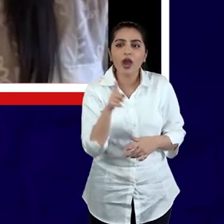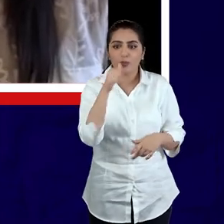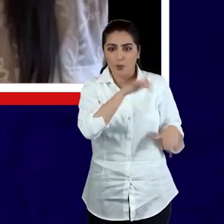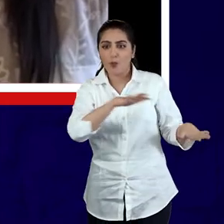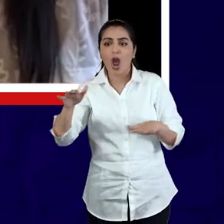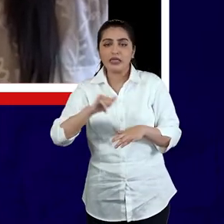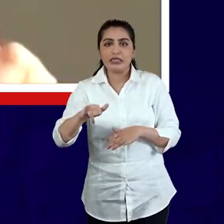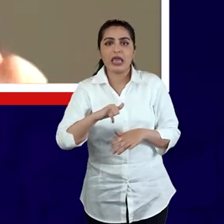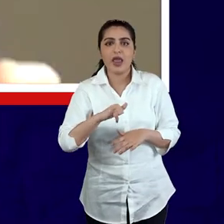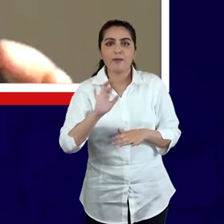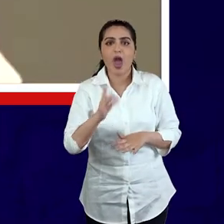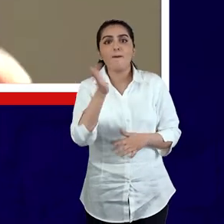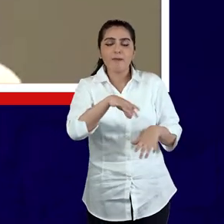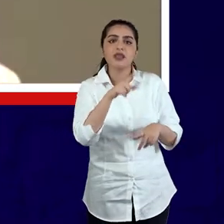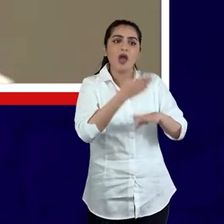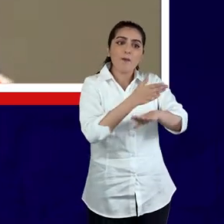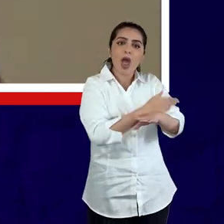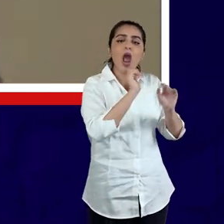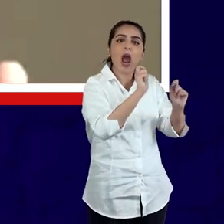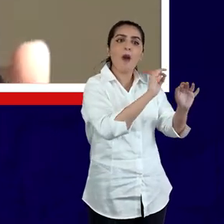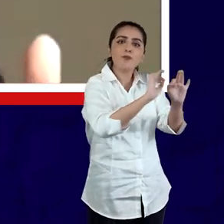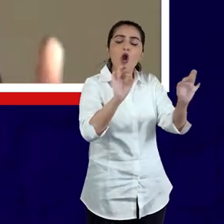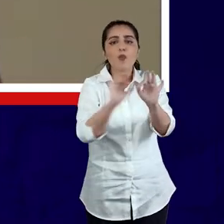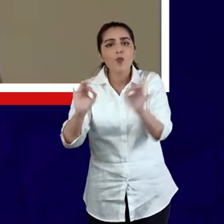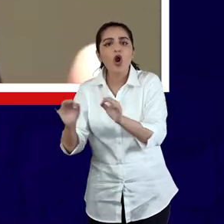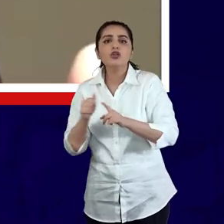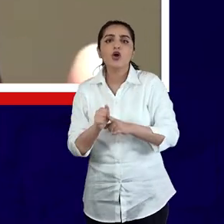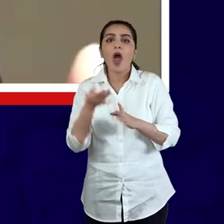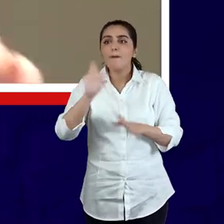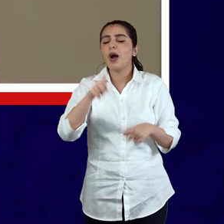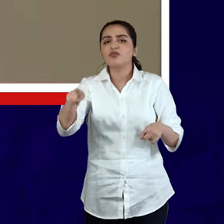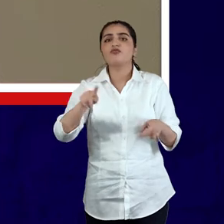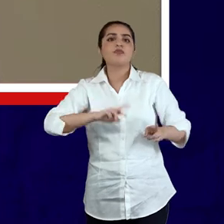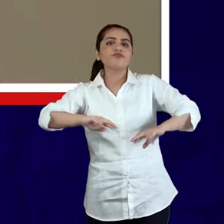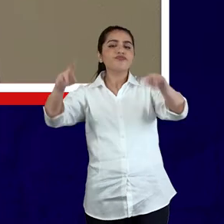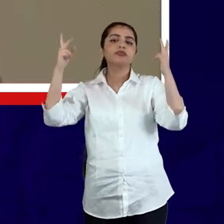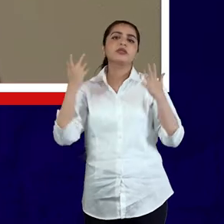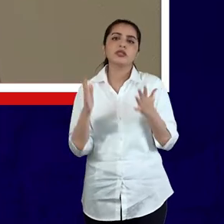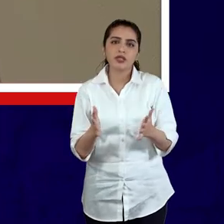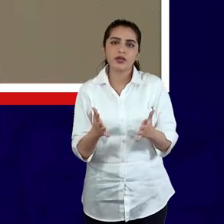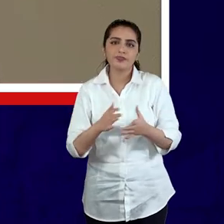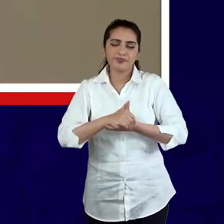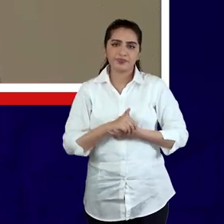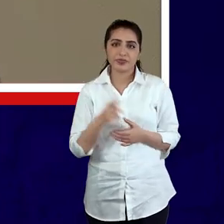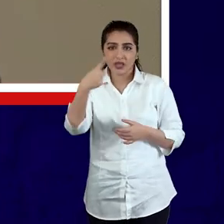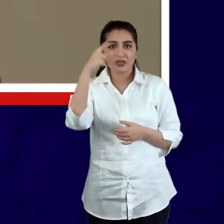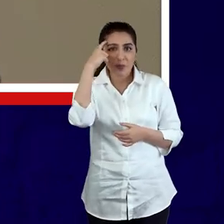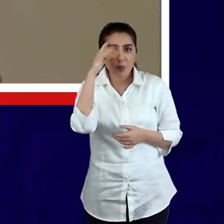seismic zones and so on. And so you can design for those things so that they will, the structures will not collapse. Because as you must know,